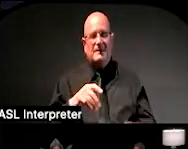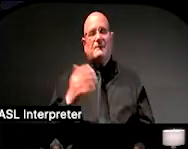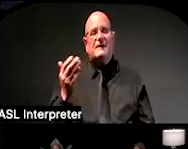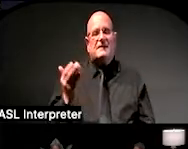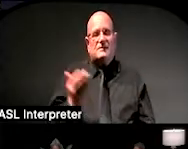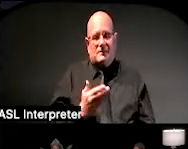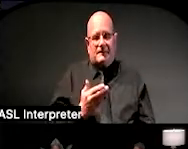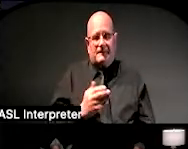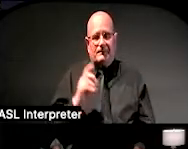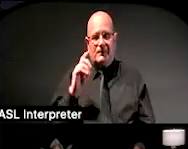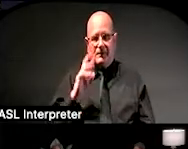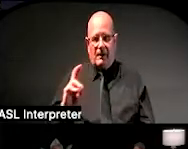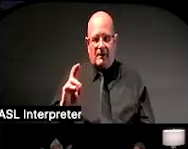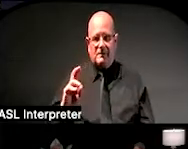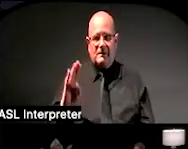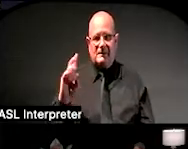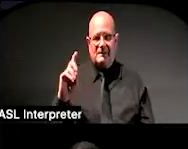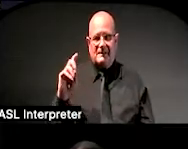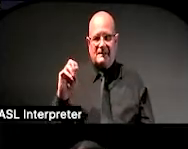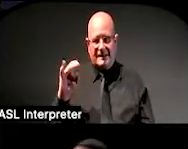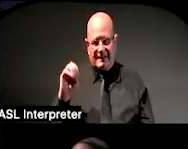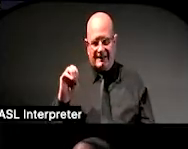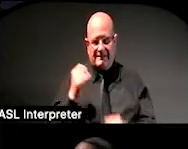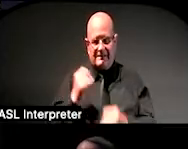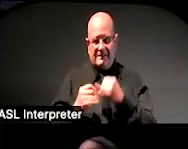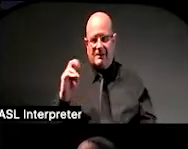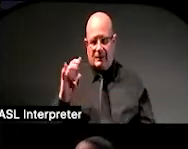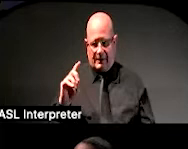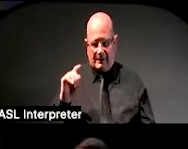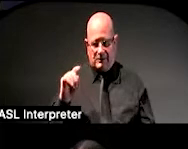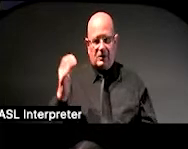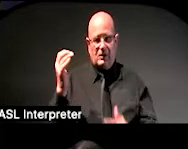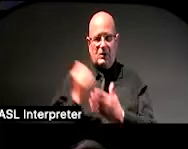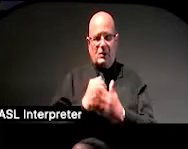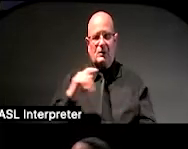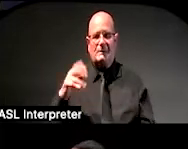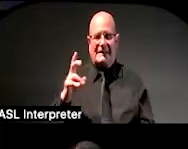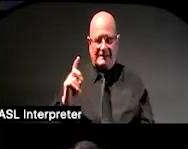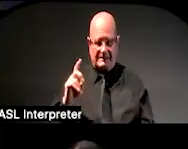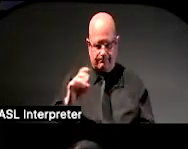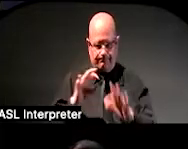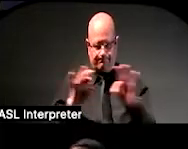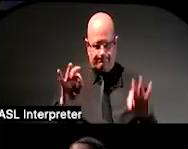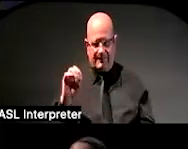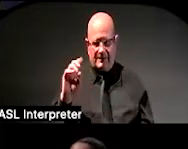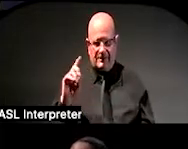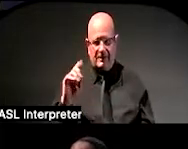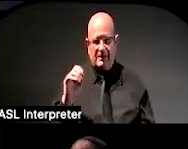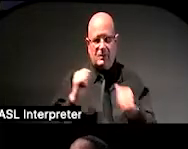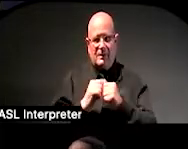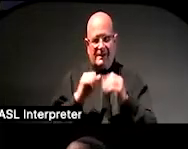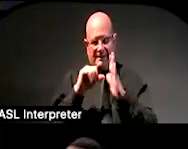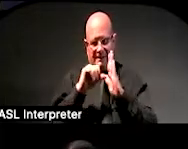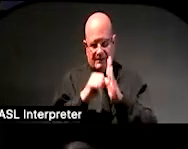you to Dr. Denise Reed. Dr. Reed earned her PhD in education with an emphasis